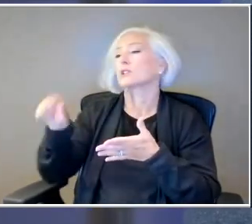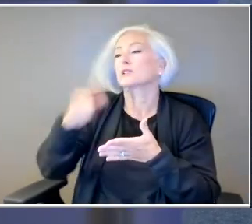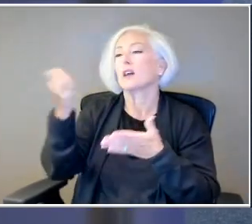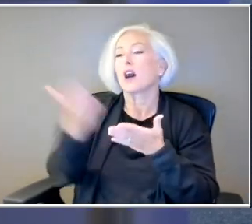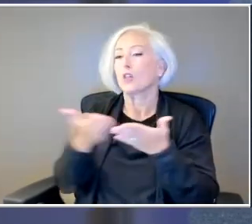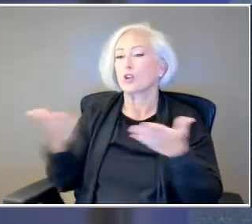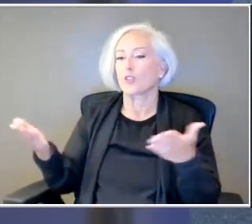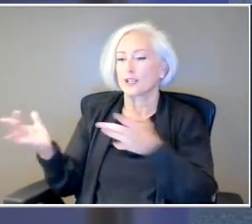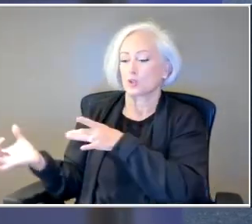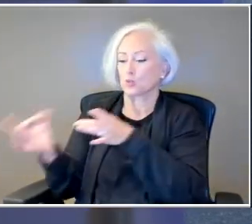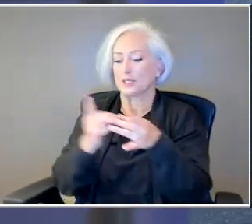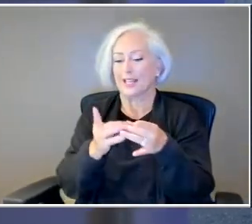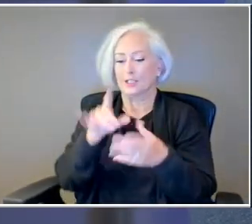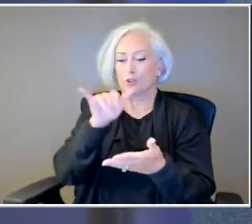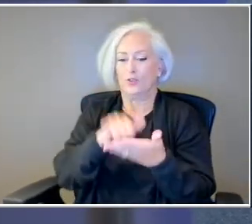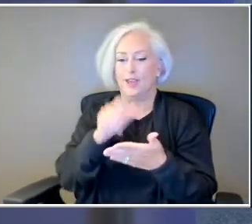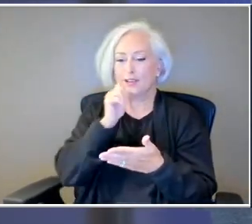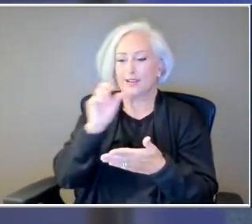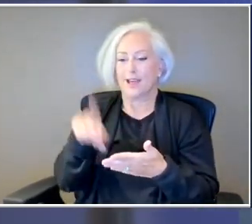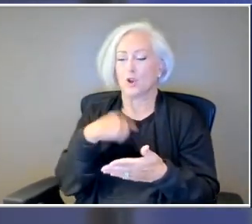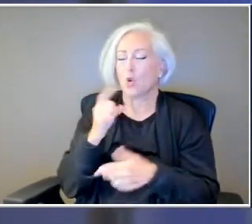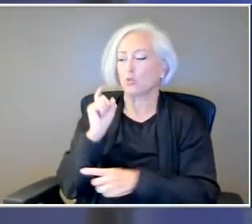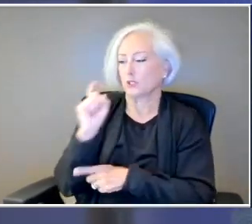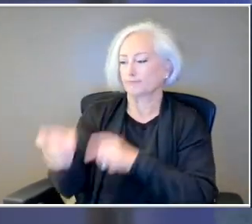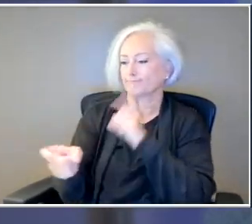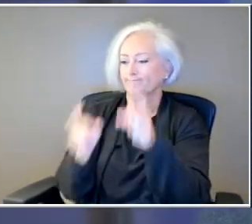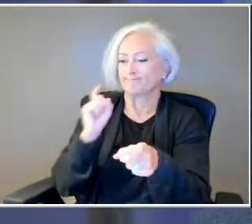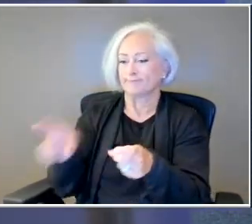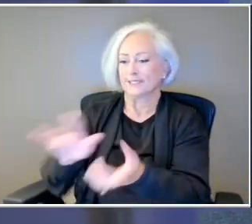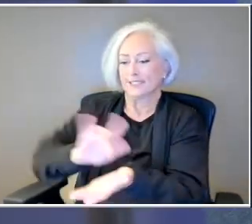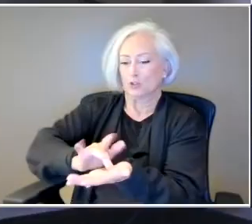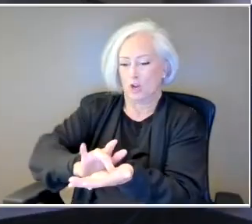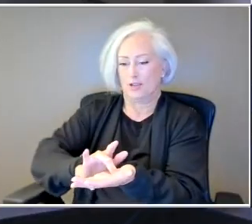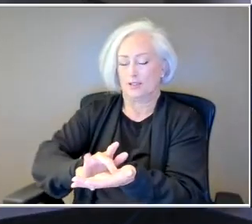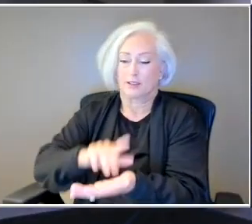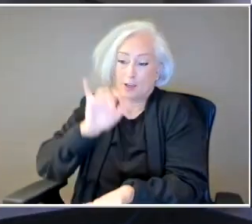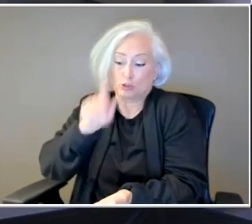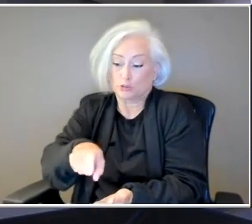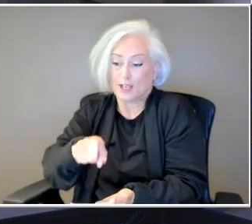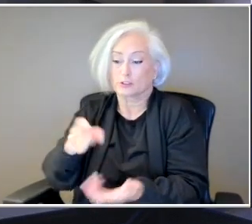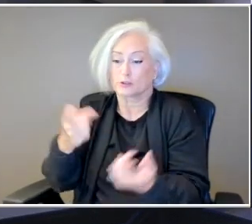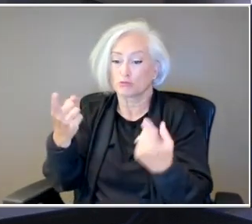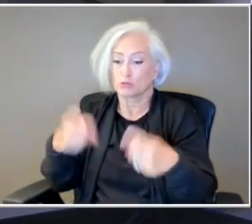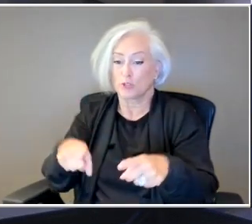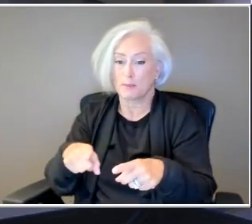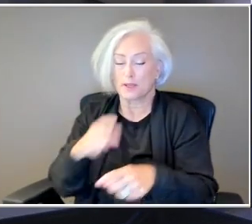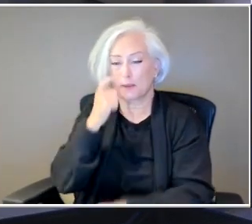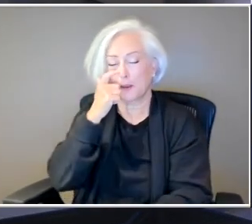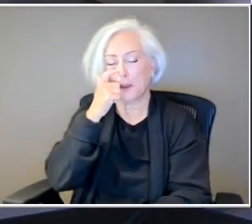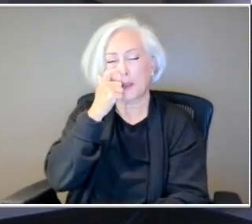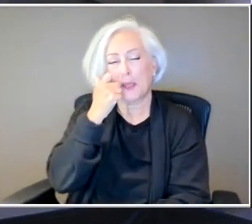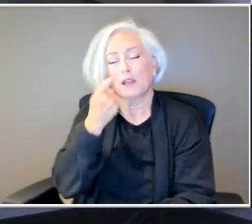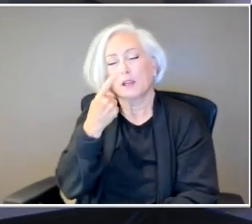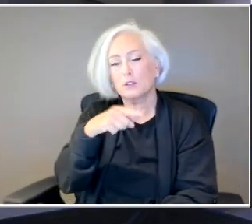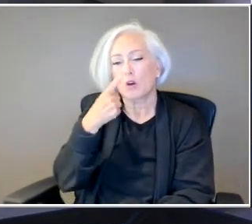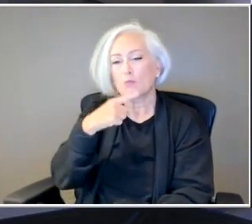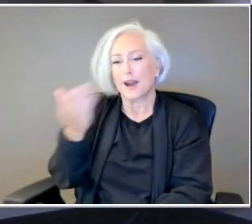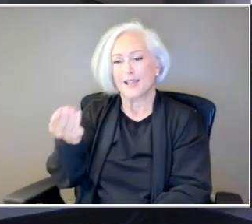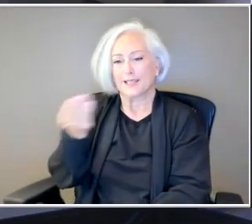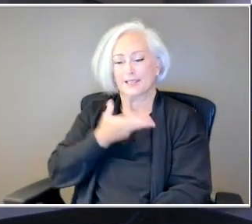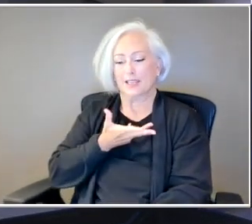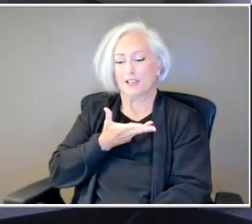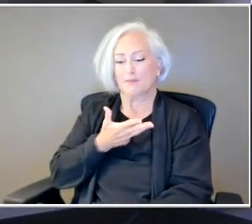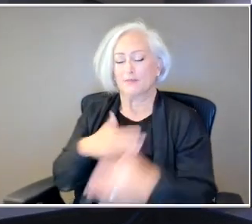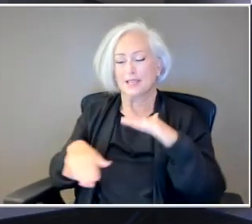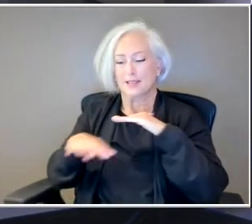not just handing out a drug. So it's a great story, and it's the way it should be done. So explain the basics. What is the GLP drug designed